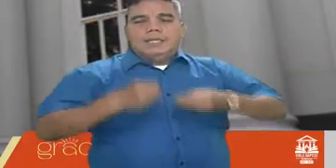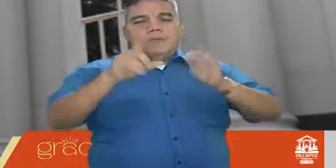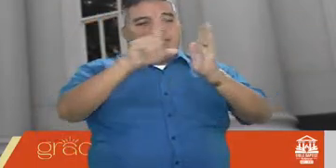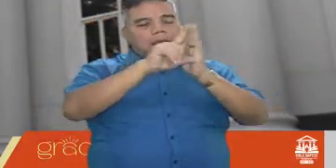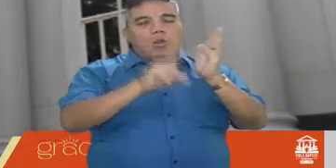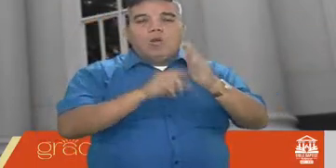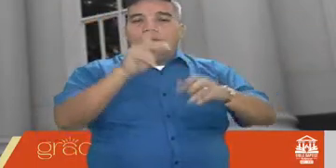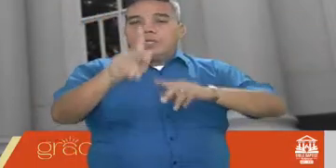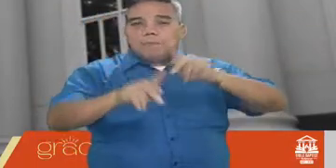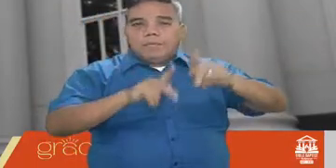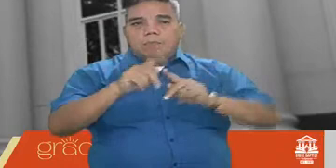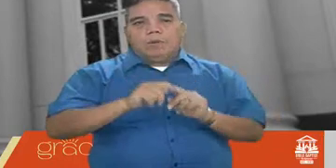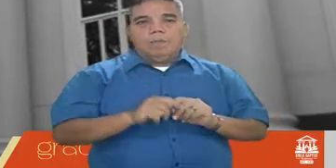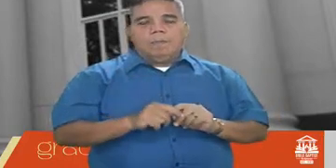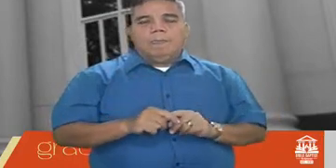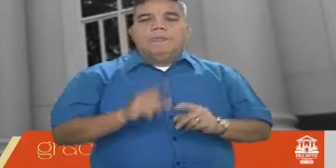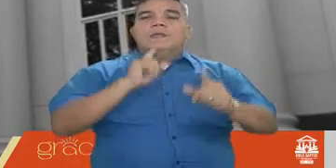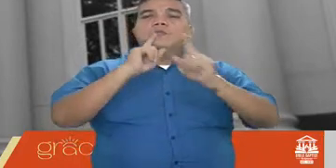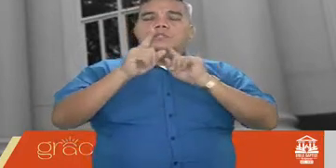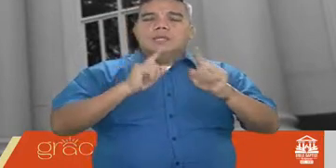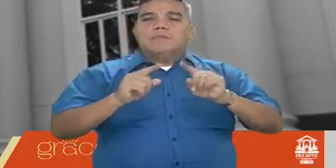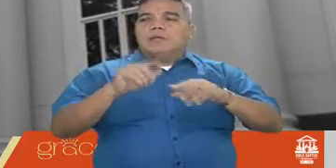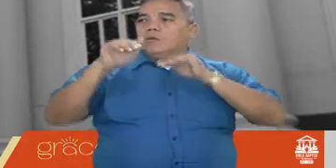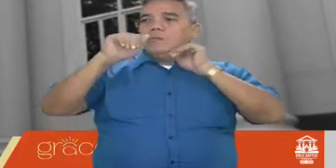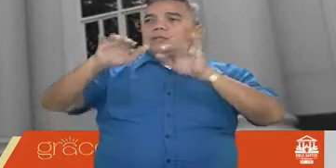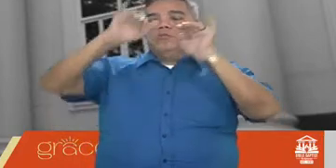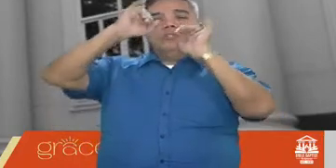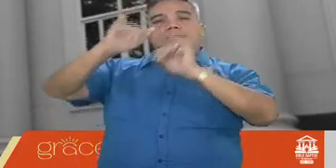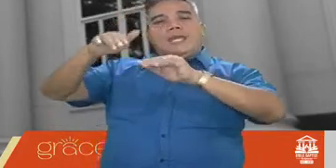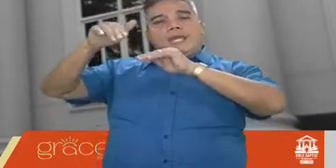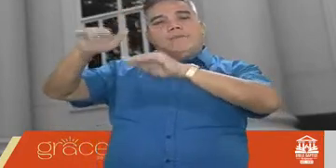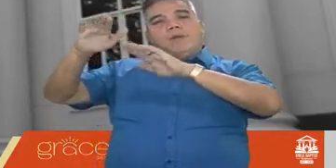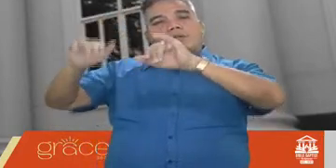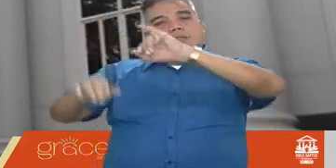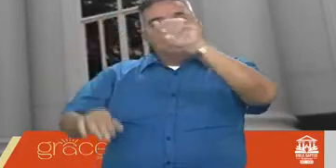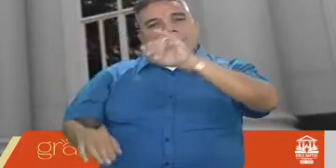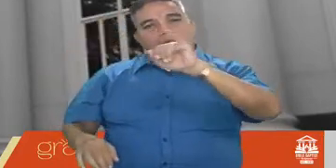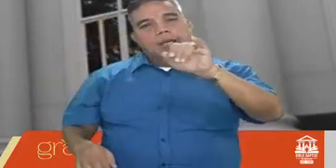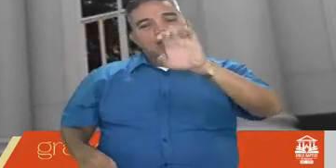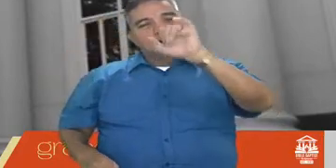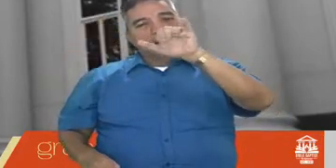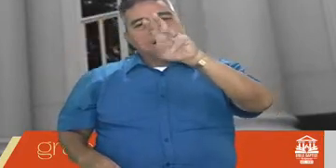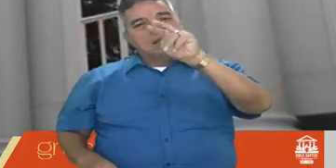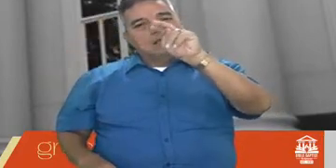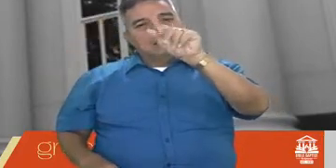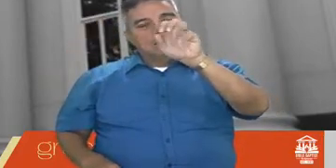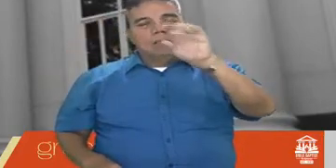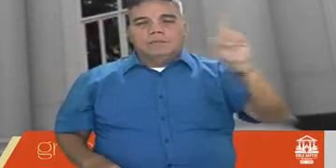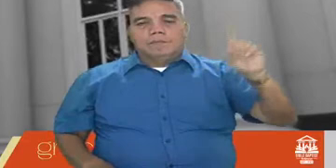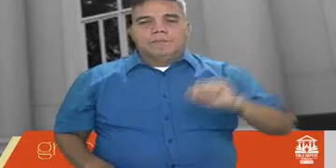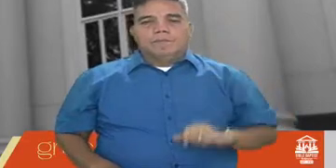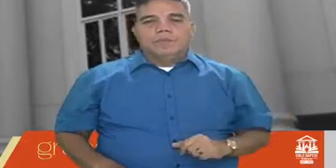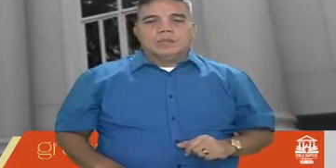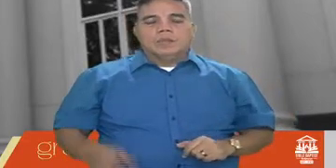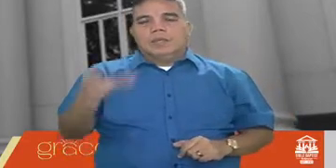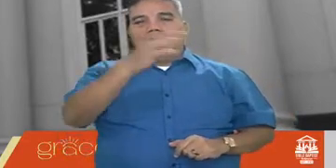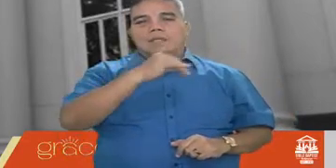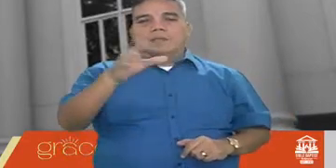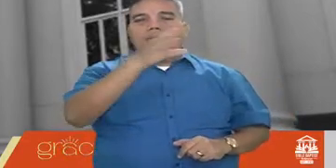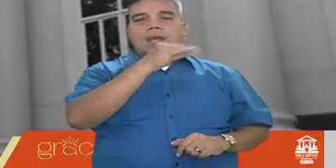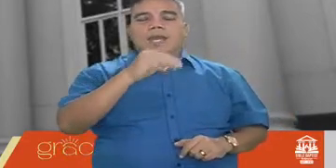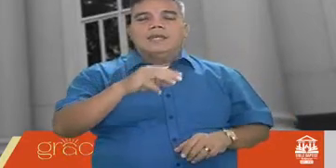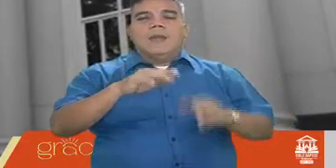giving the law of His people to His people at Mount Sinai. And let us understand the contrast between Mount Sinai